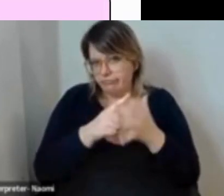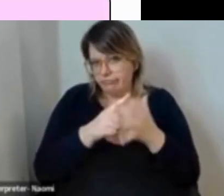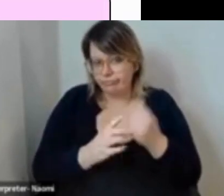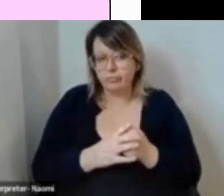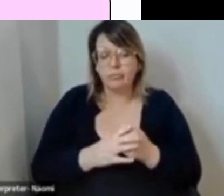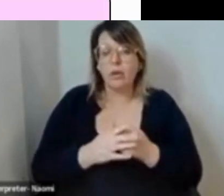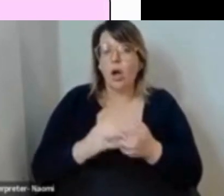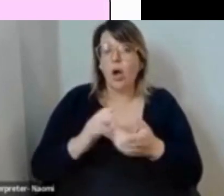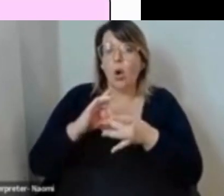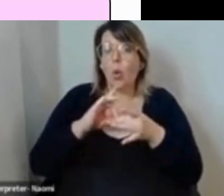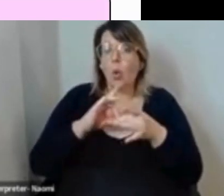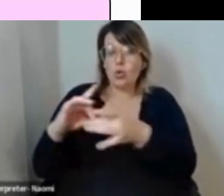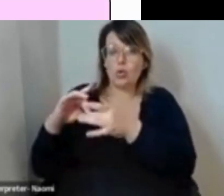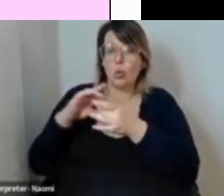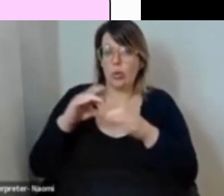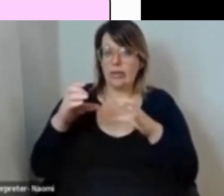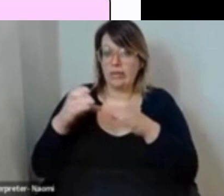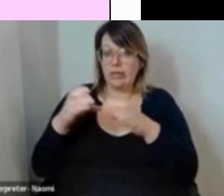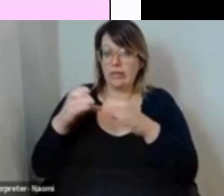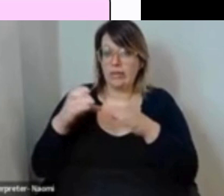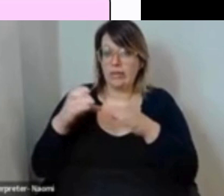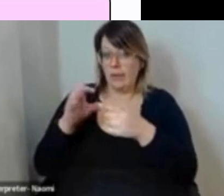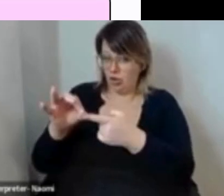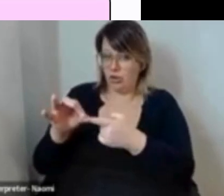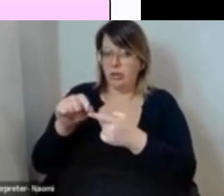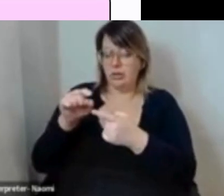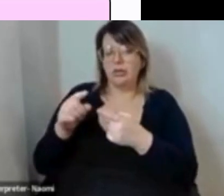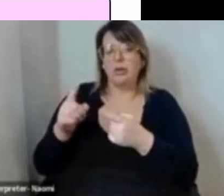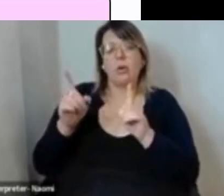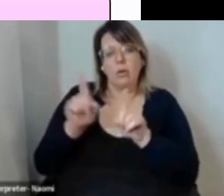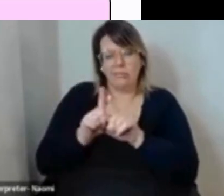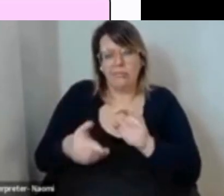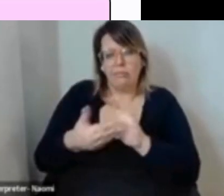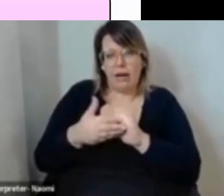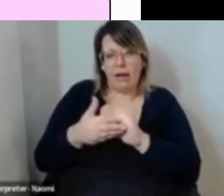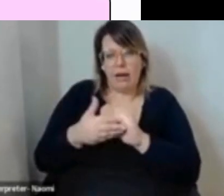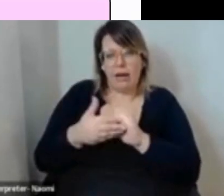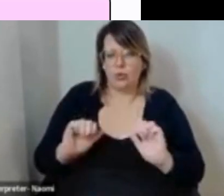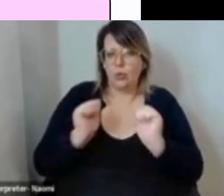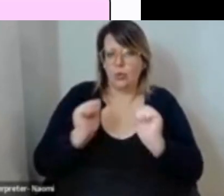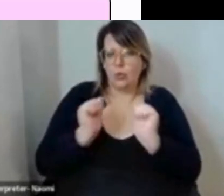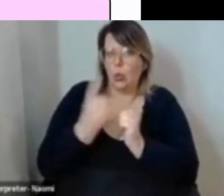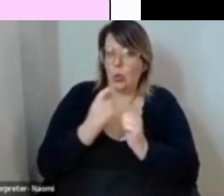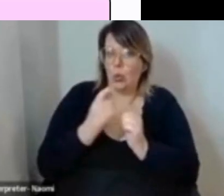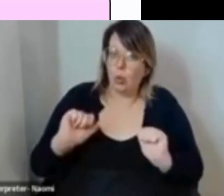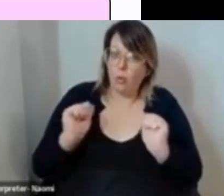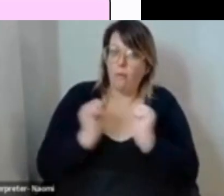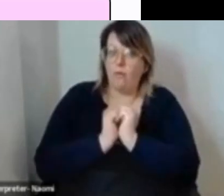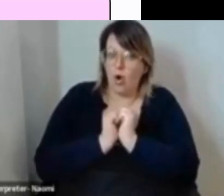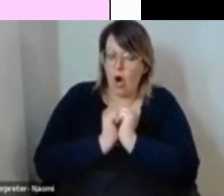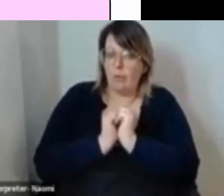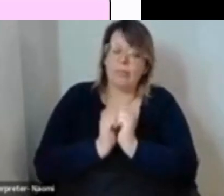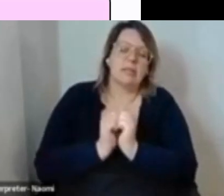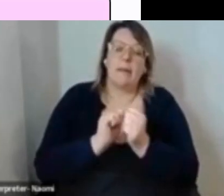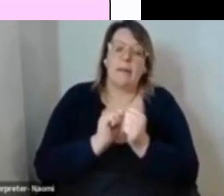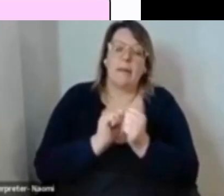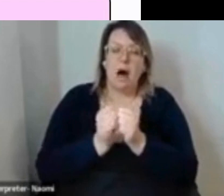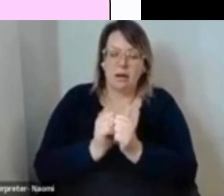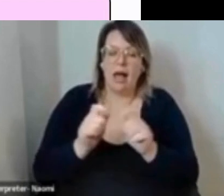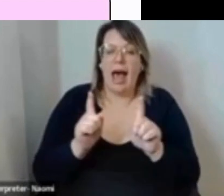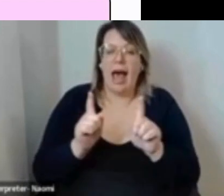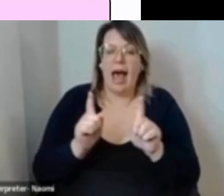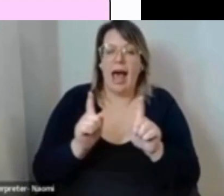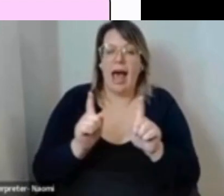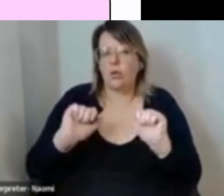we'll also ask you to reconfirm your consortium members and provide a draft consortium agreement. How we've structured